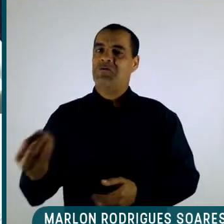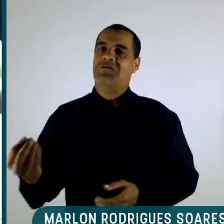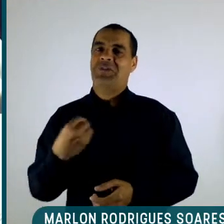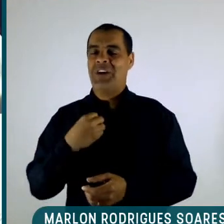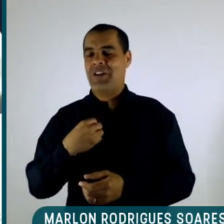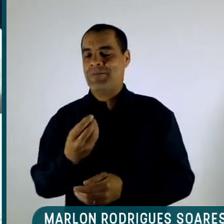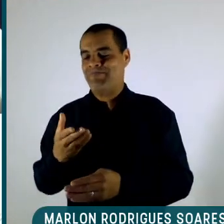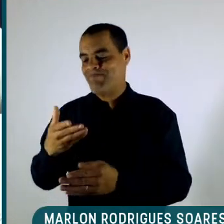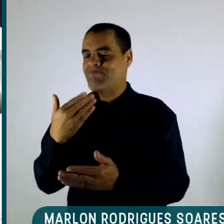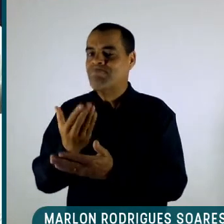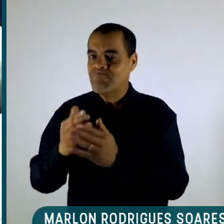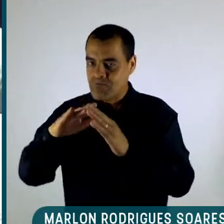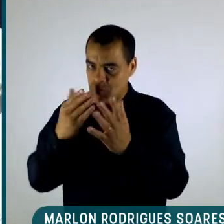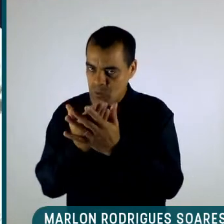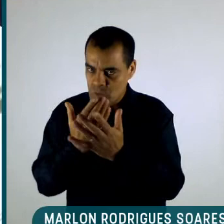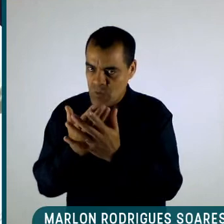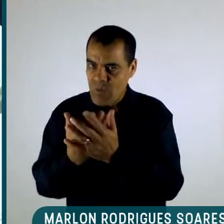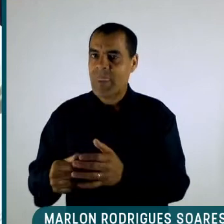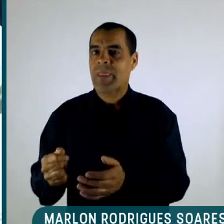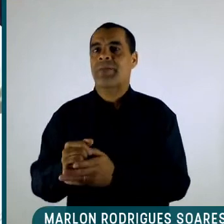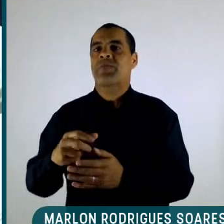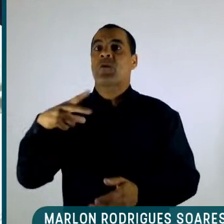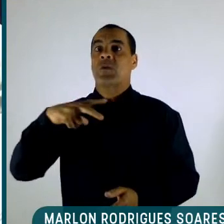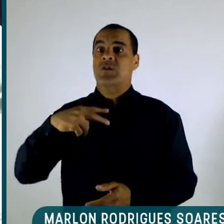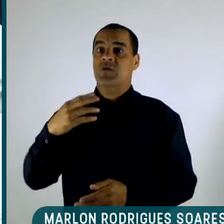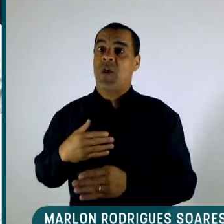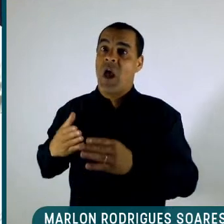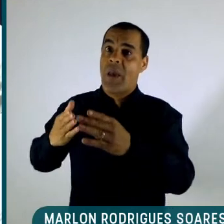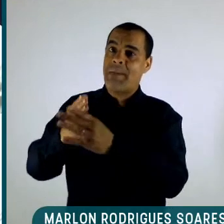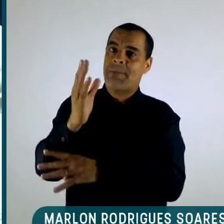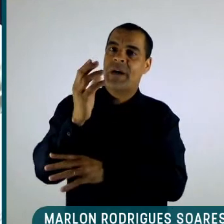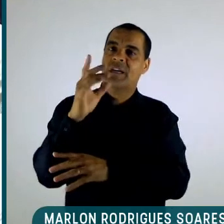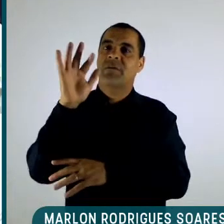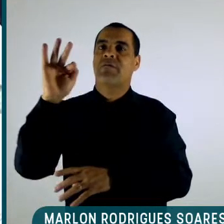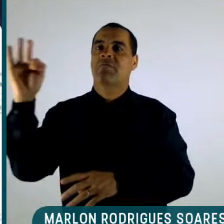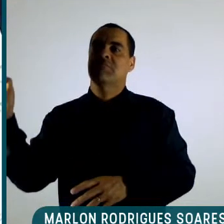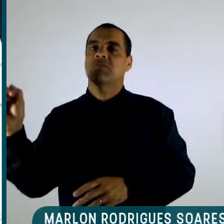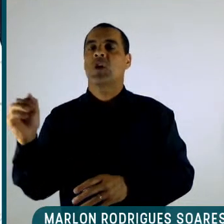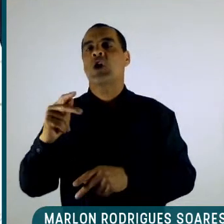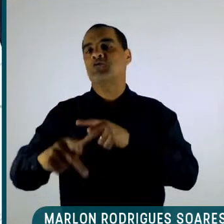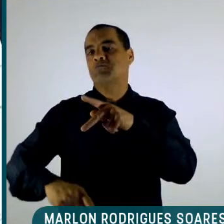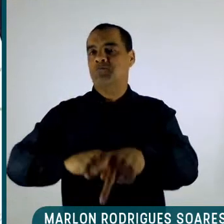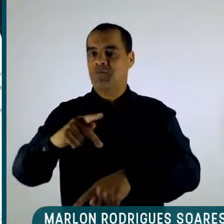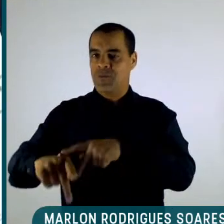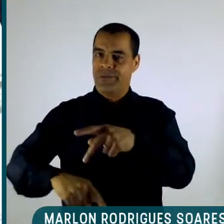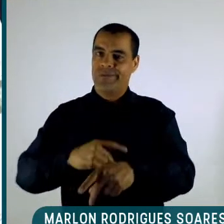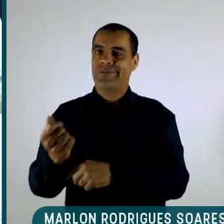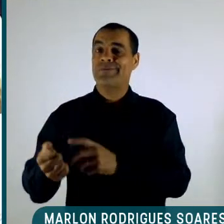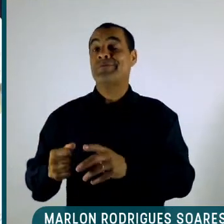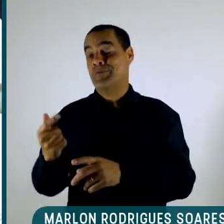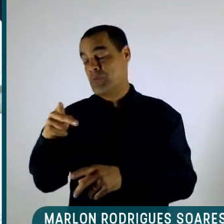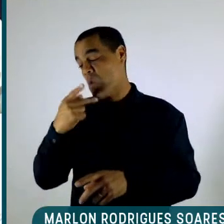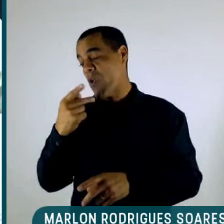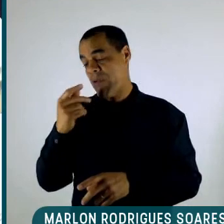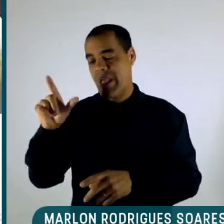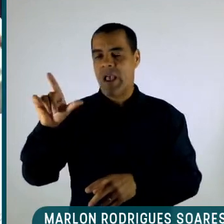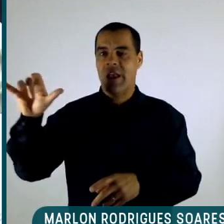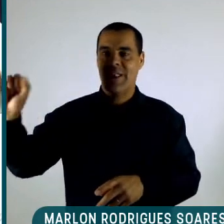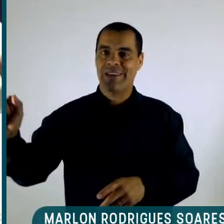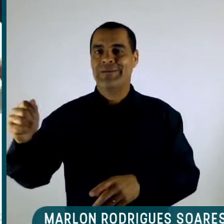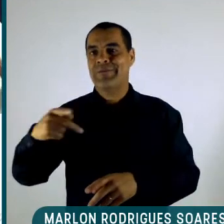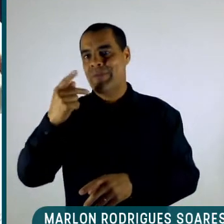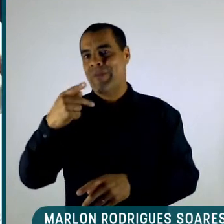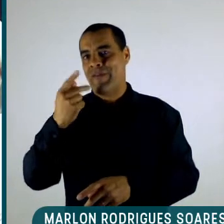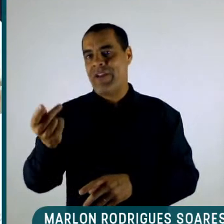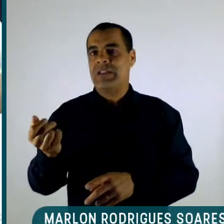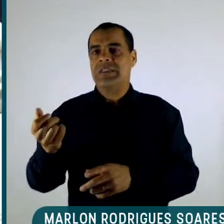wants their child to study in federal universities. They study